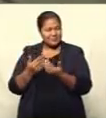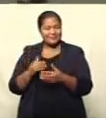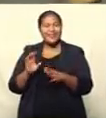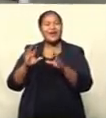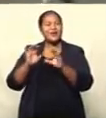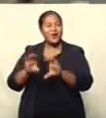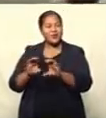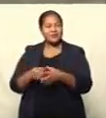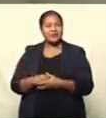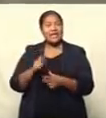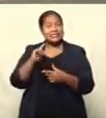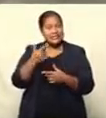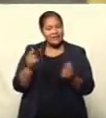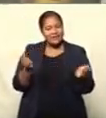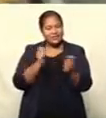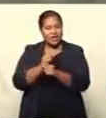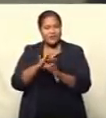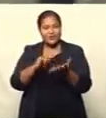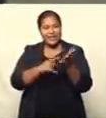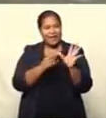And 7 switch for Samu Kerevi.